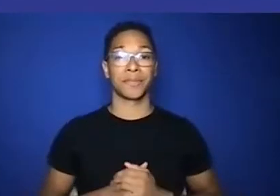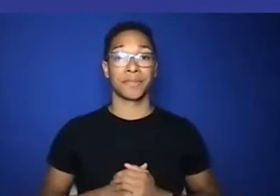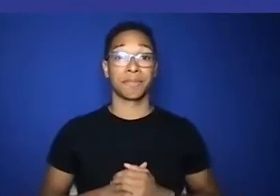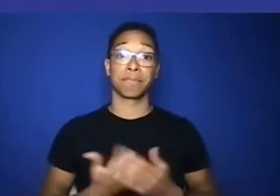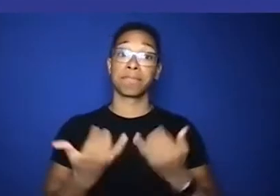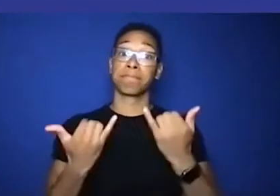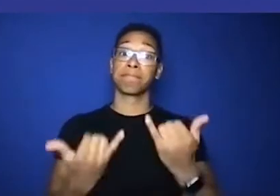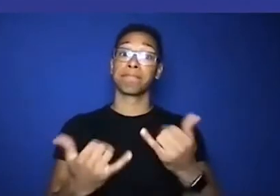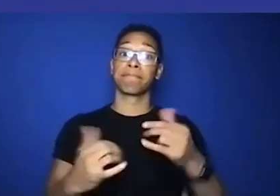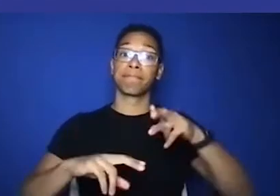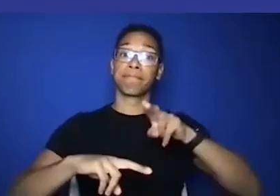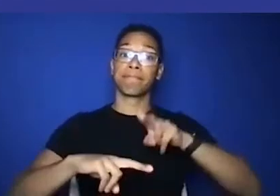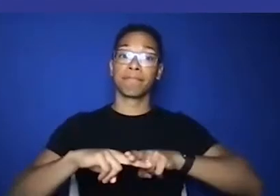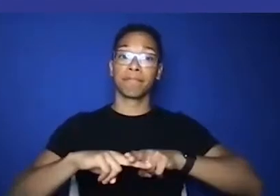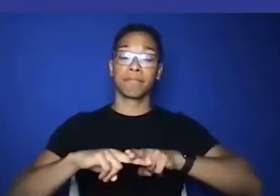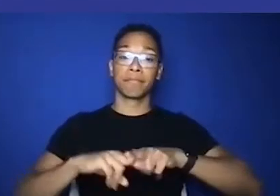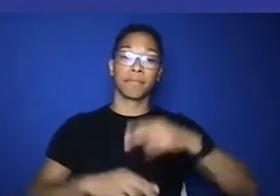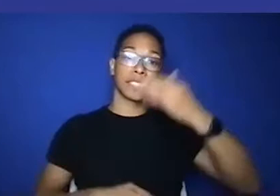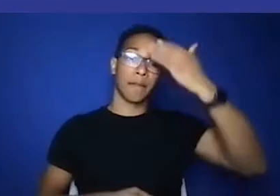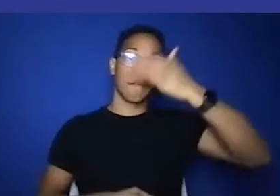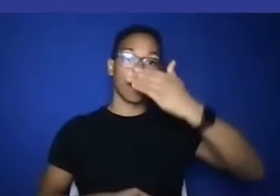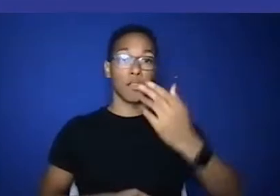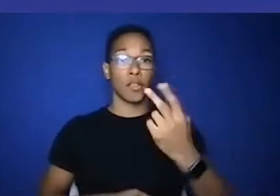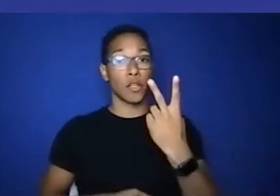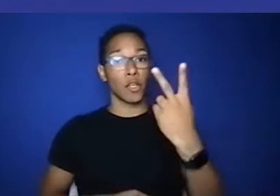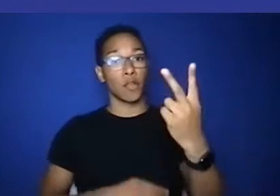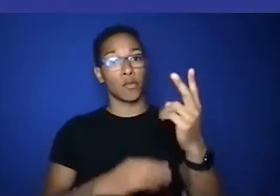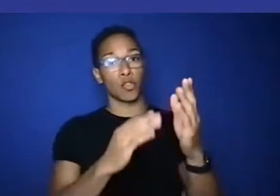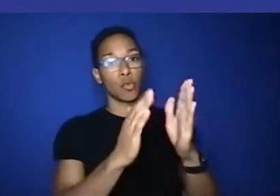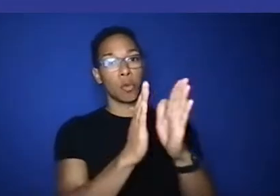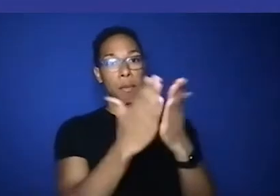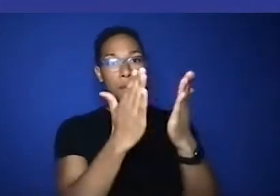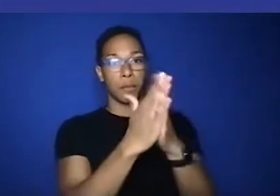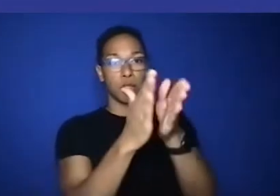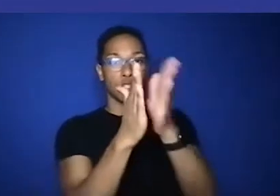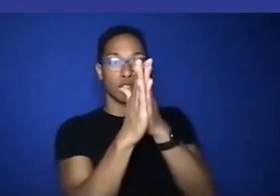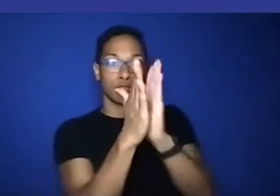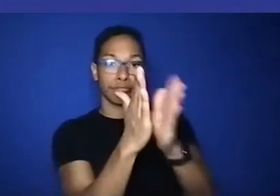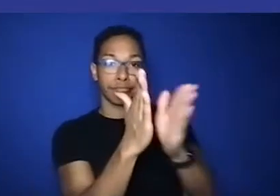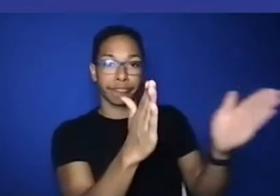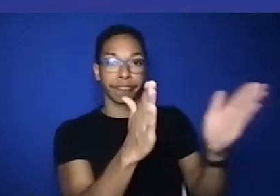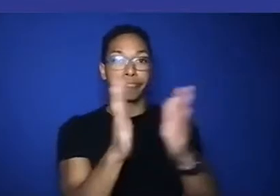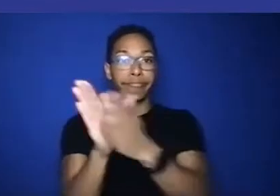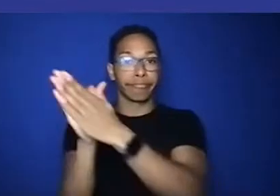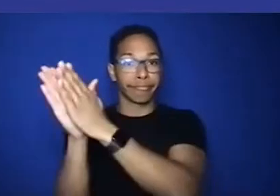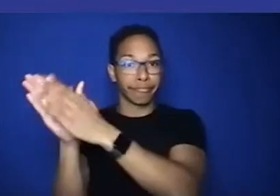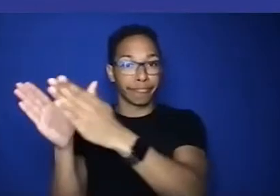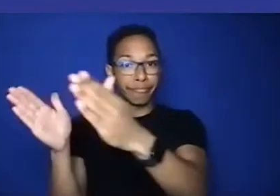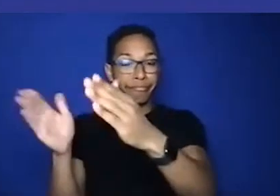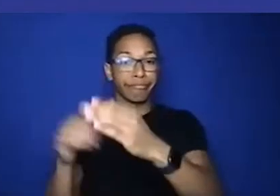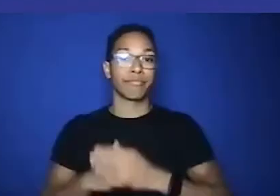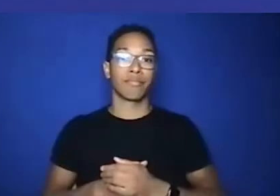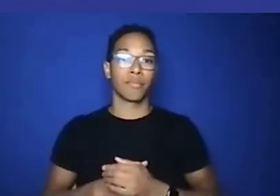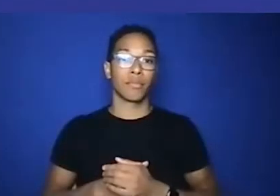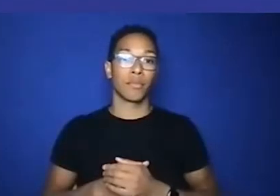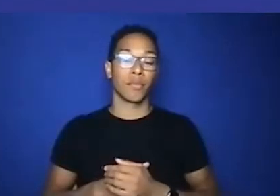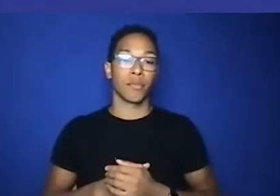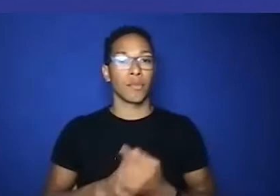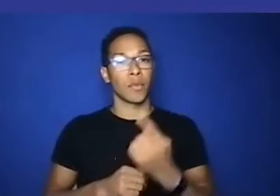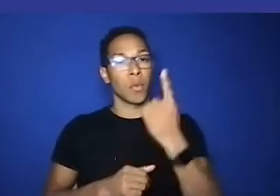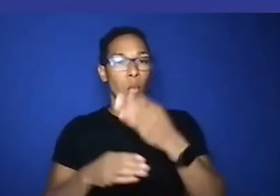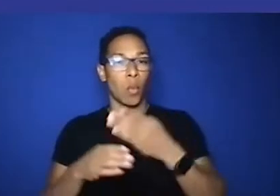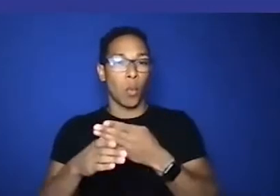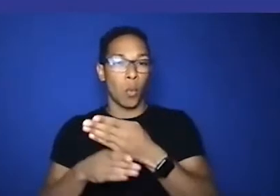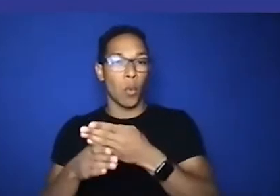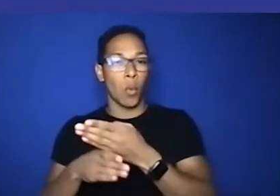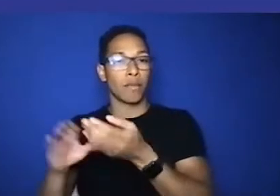am sitting in front of two shelves that have books on them, and a wooden file cabinet is behind me with